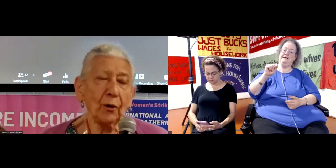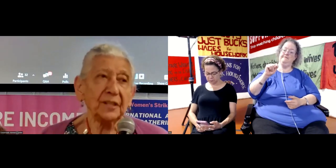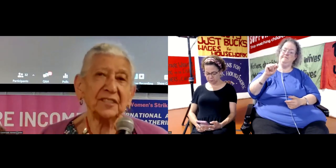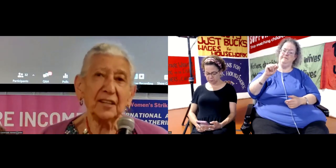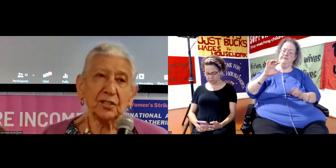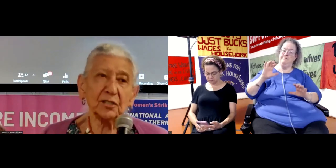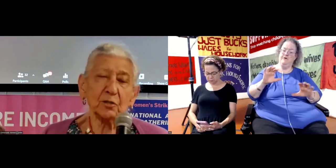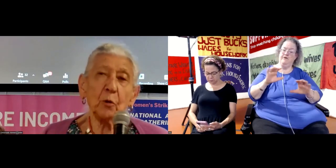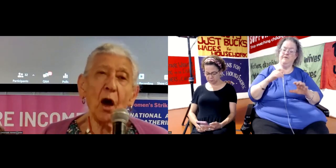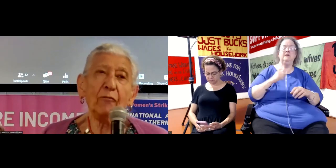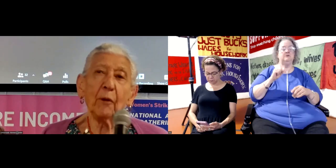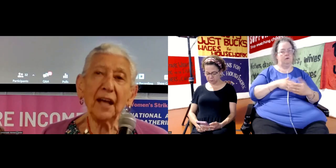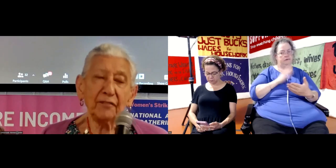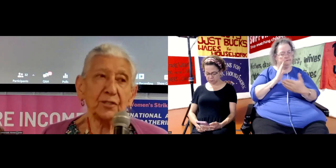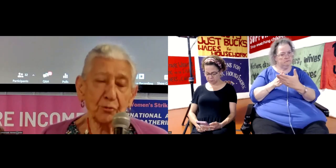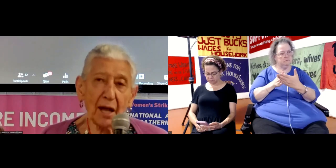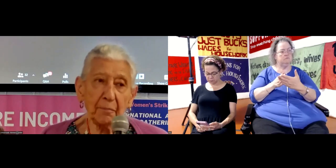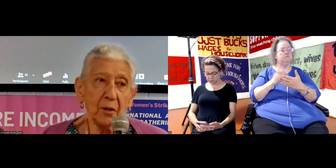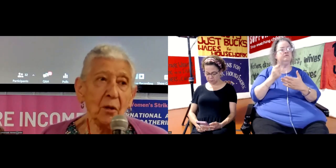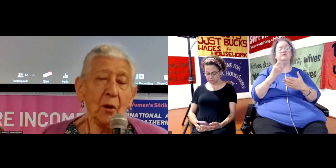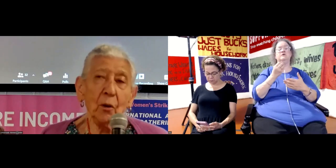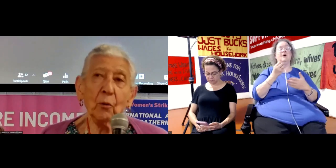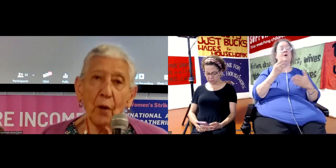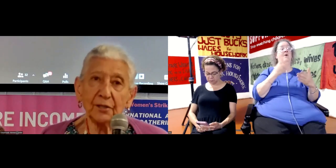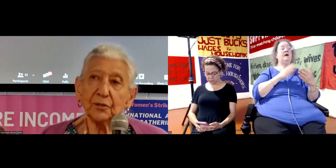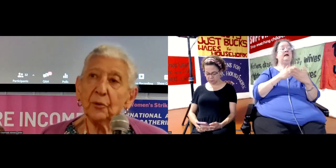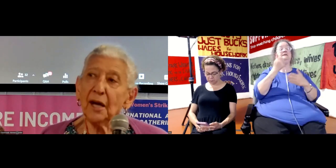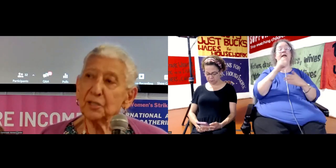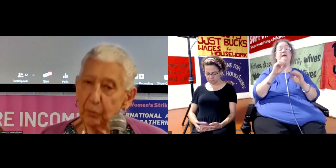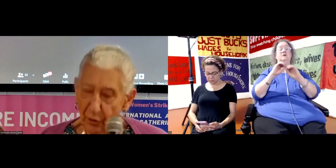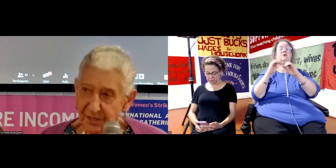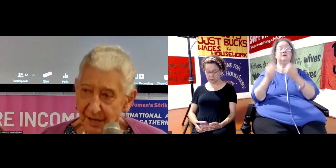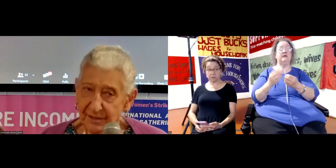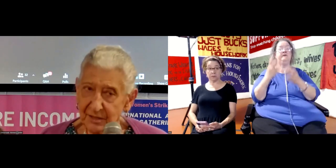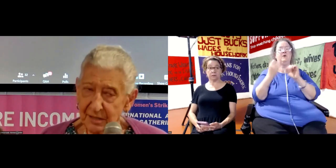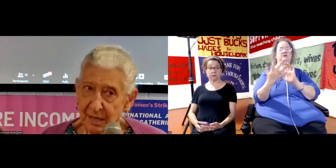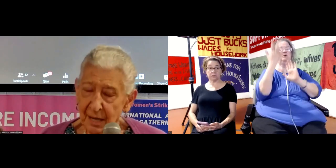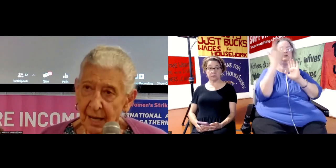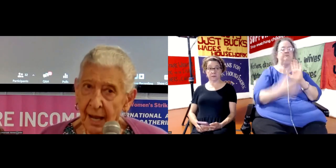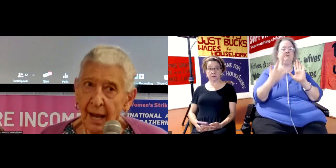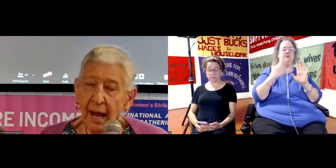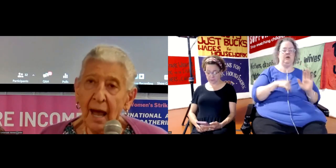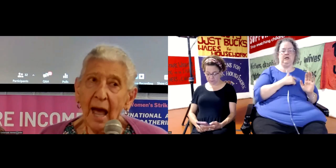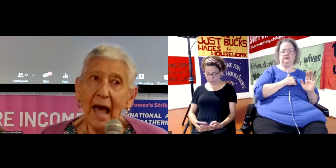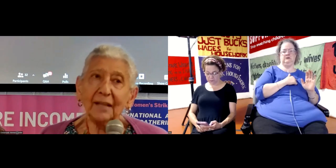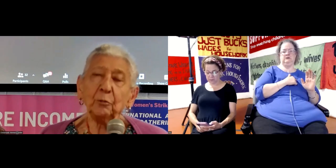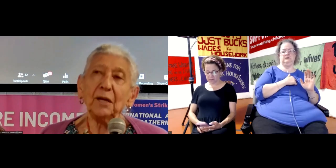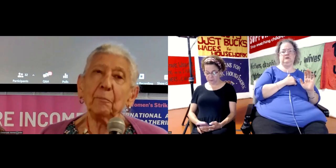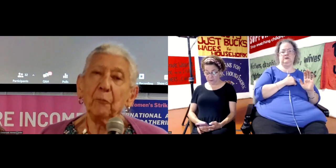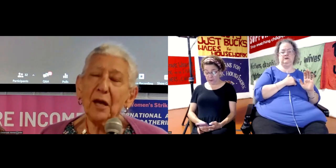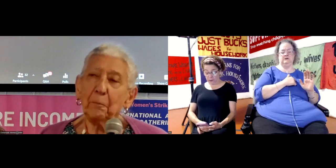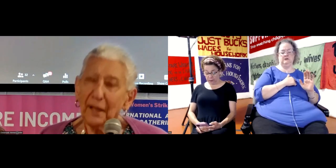those organizations of whatever stripe who want to exploit us.